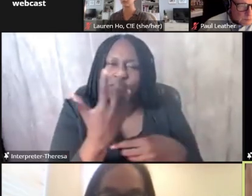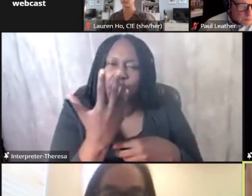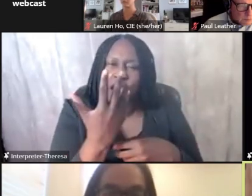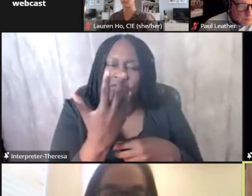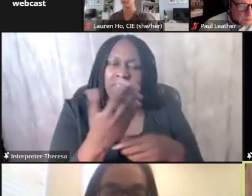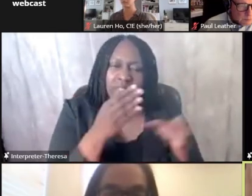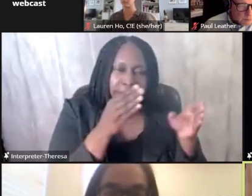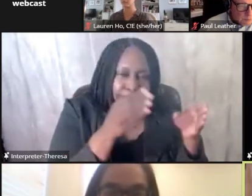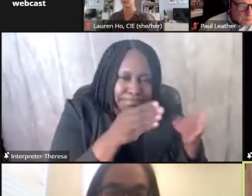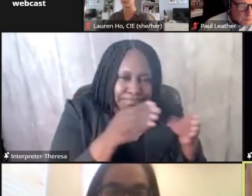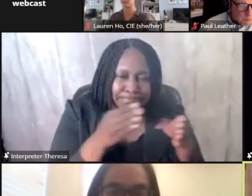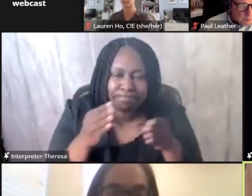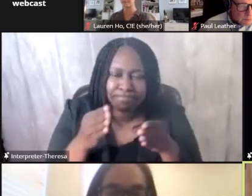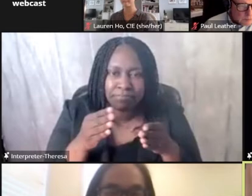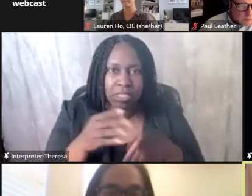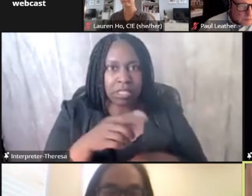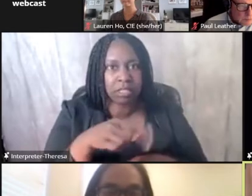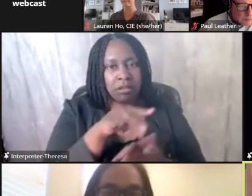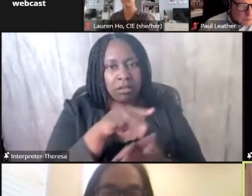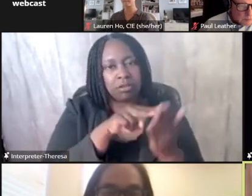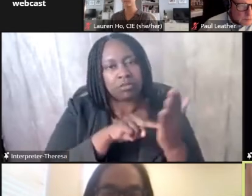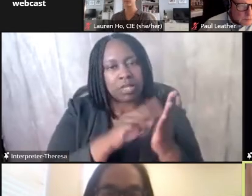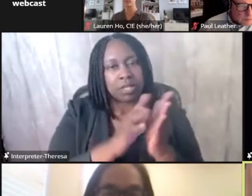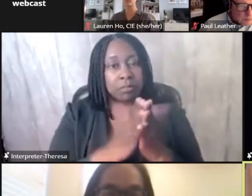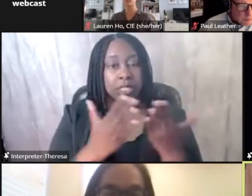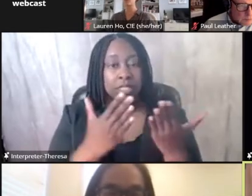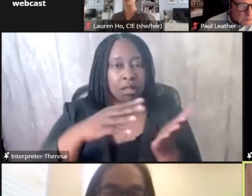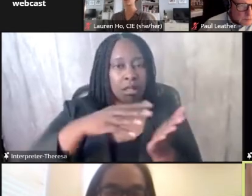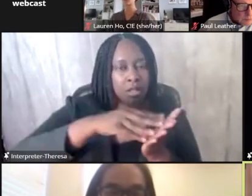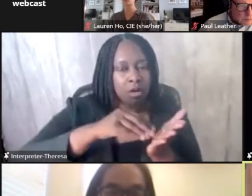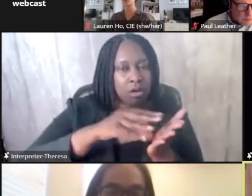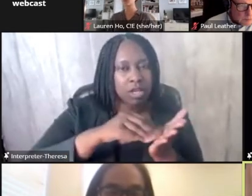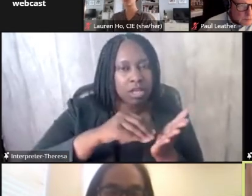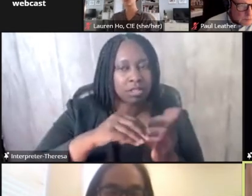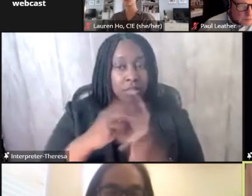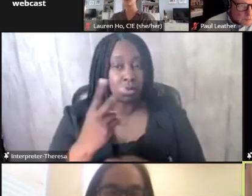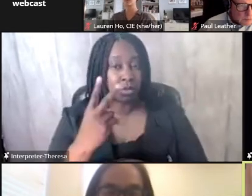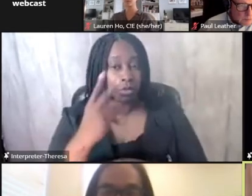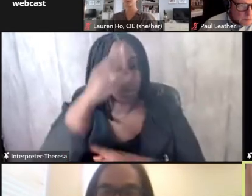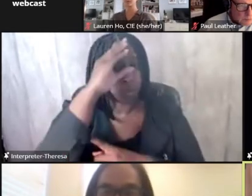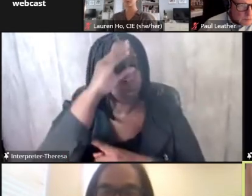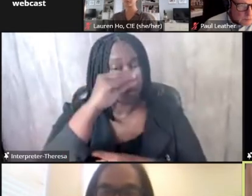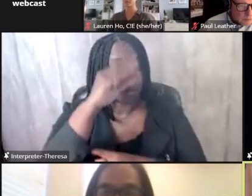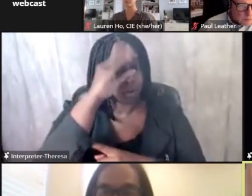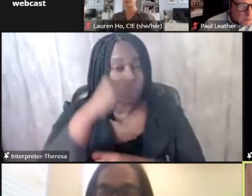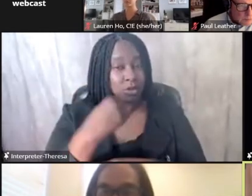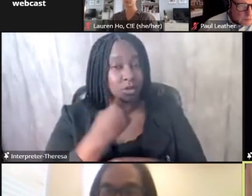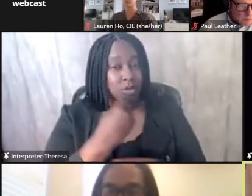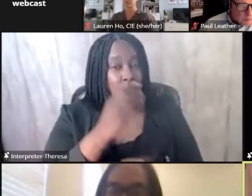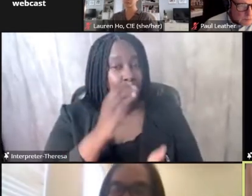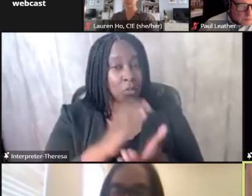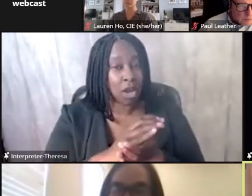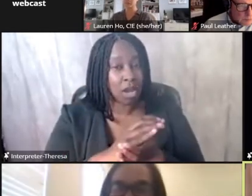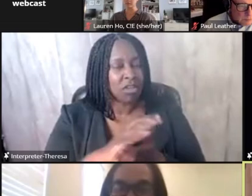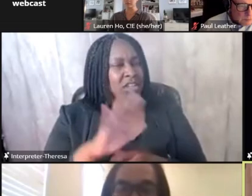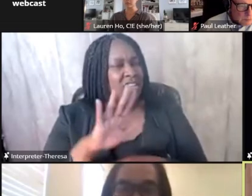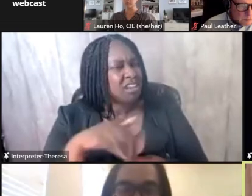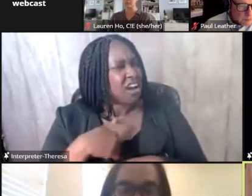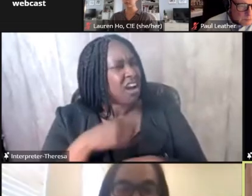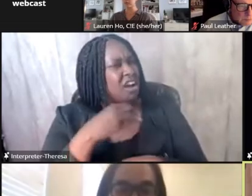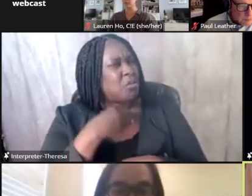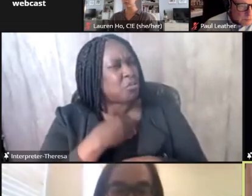reading books and they're learning. And she said, I've had 2 of these boys say to me, I wish school was like this. I really